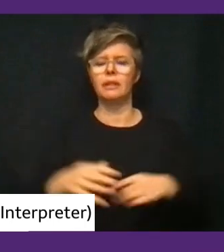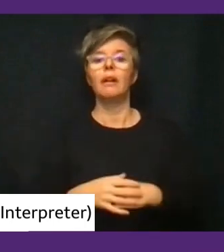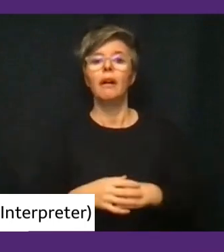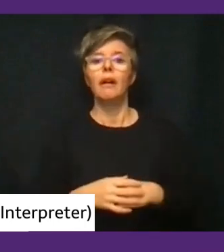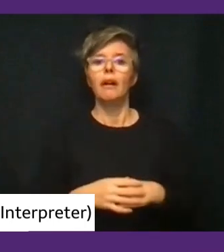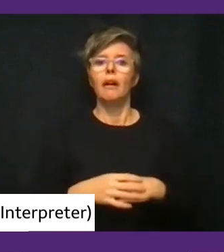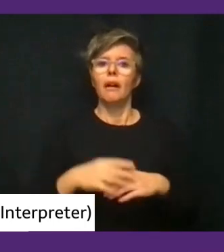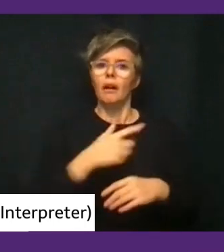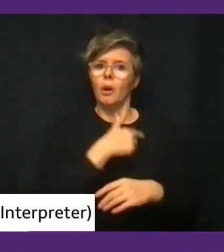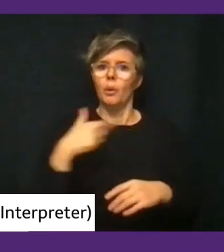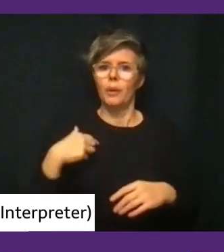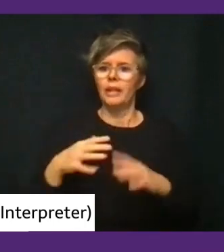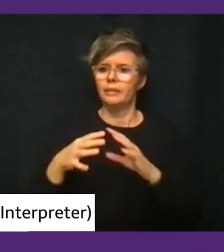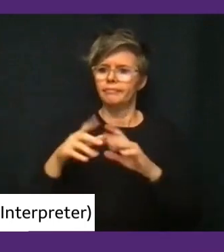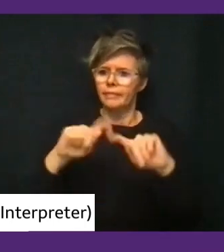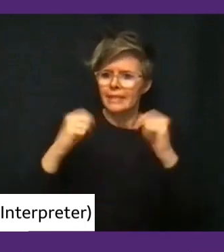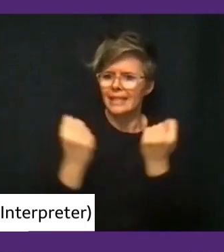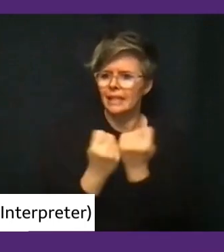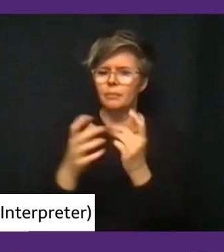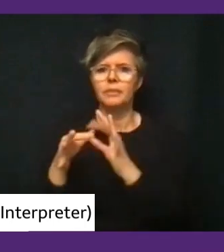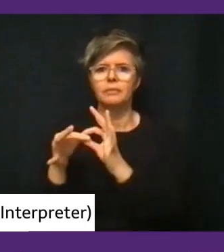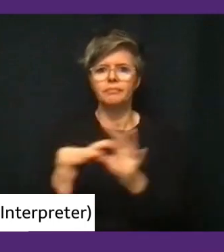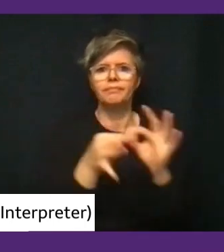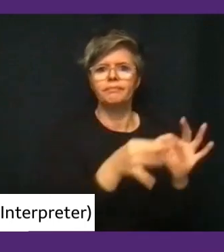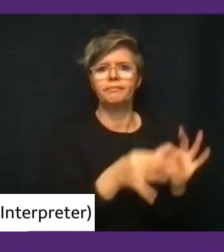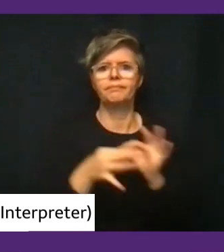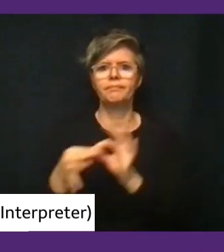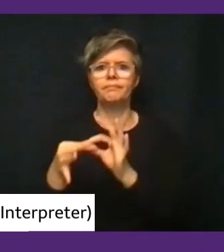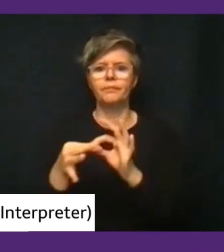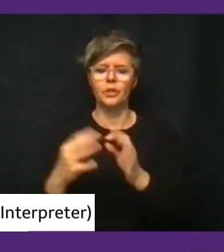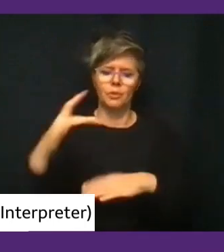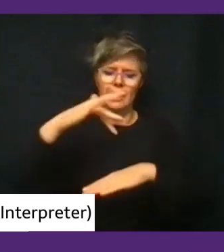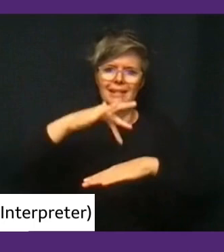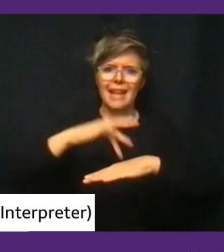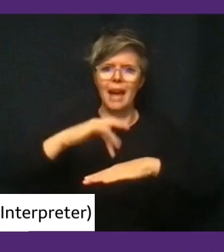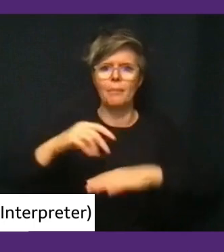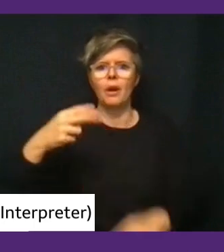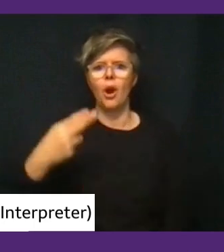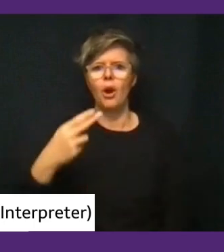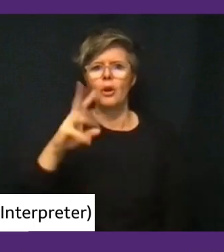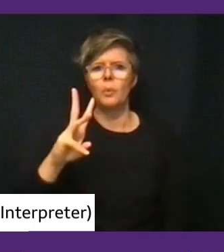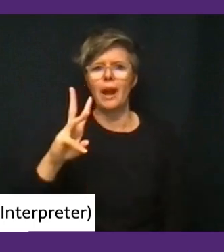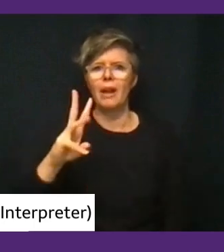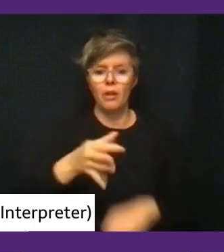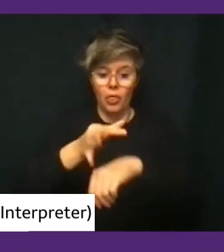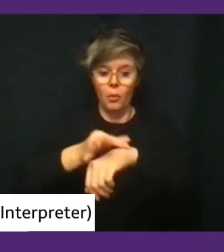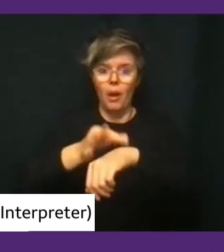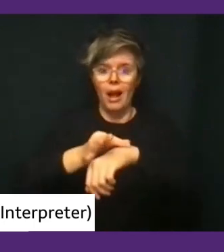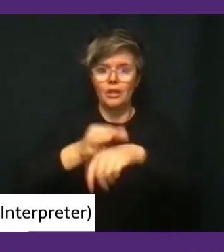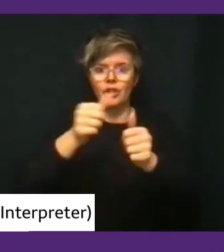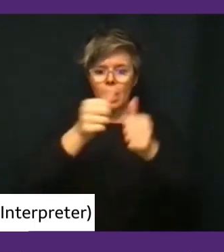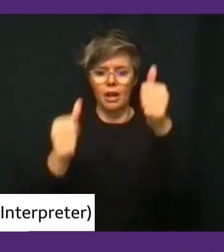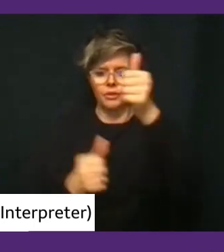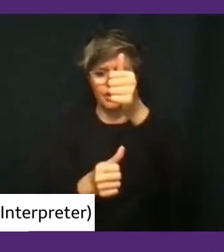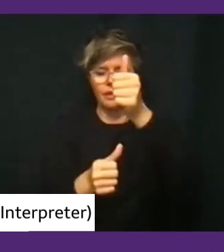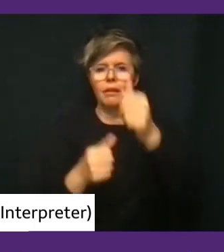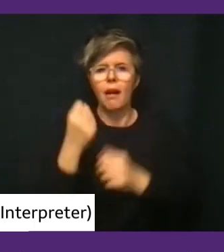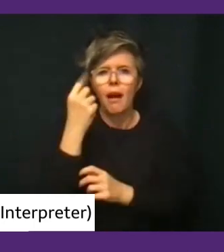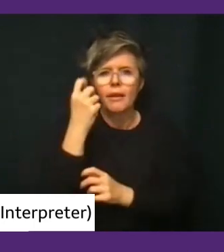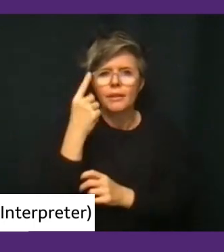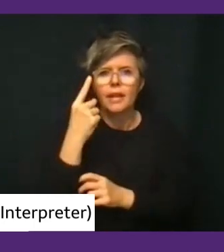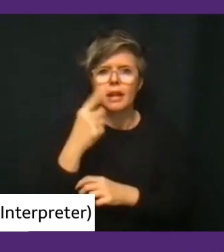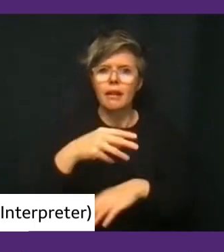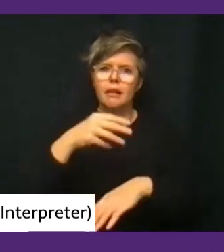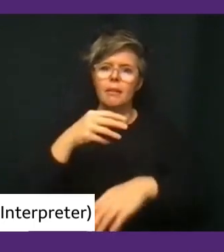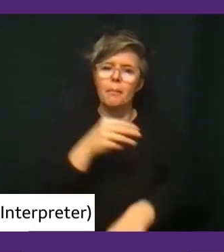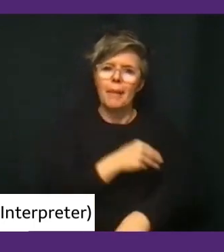the hardware underneath the watch to be able to understand muscle and tendon movements and be